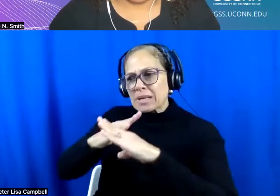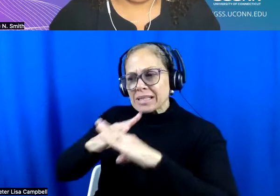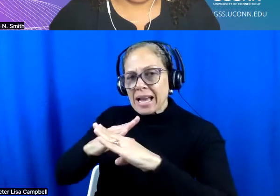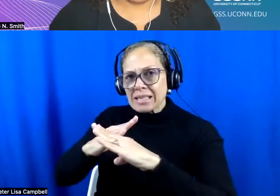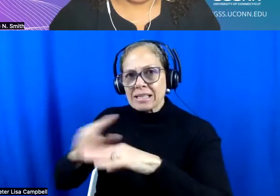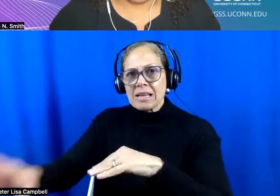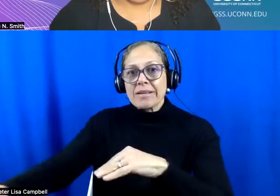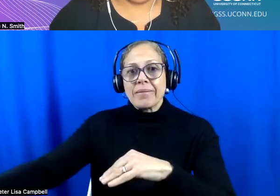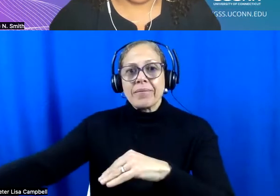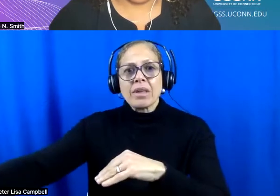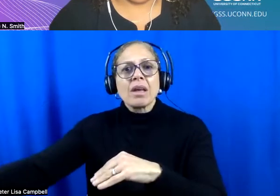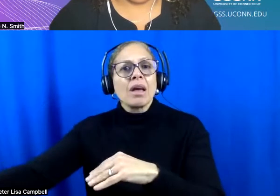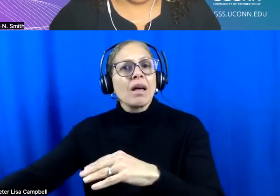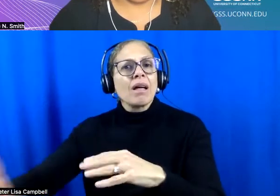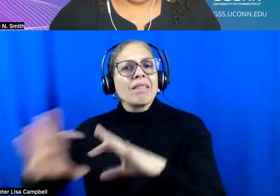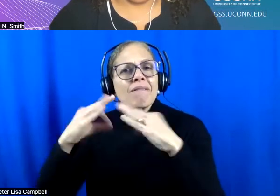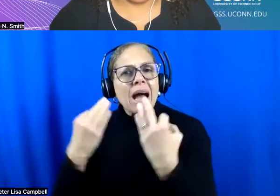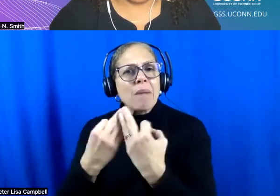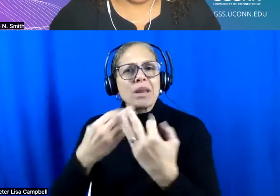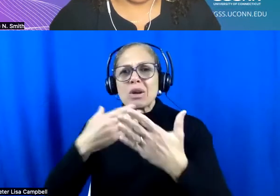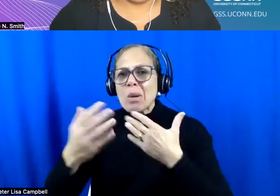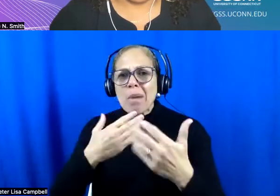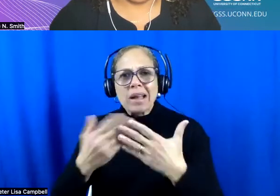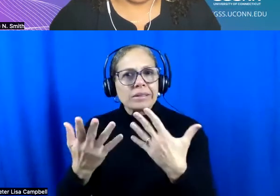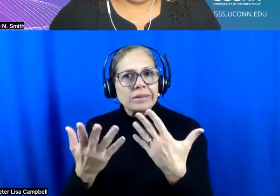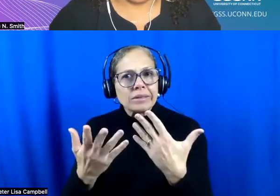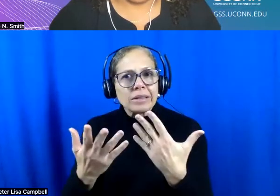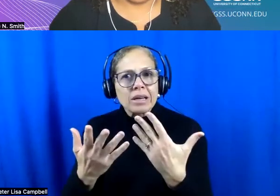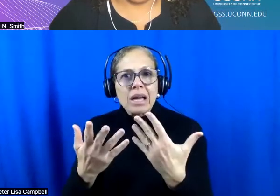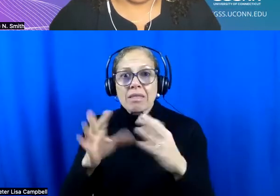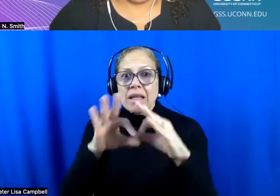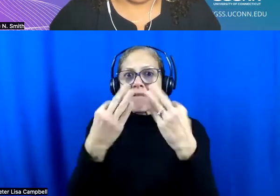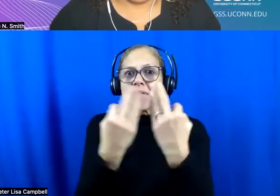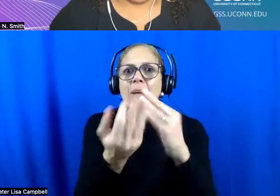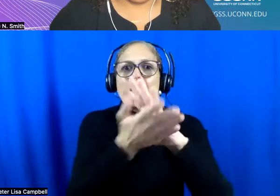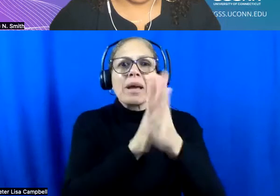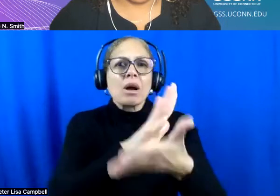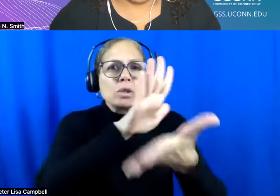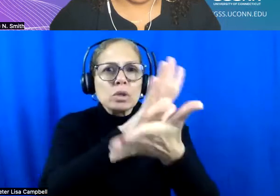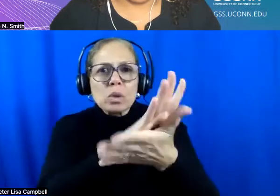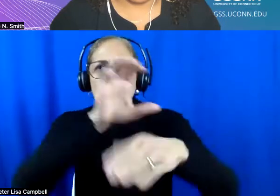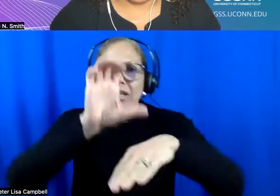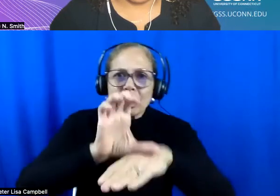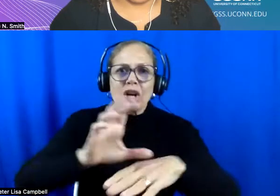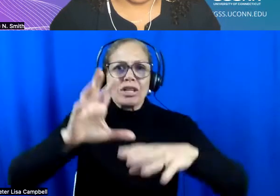And then as we go on in life, the family extends to, the family becomes the school, the church, the mosque, the temple. The